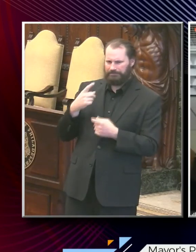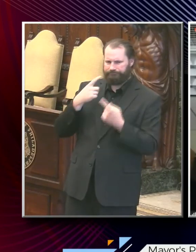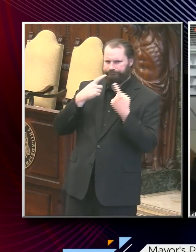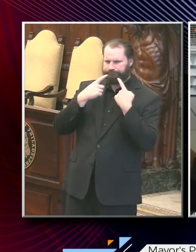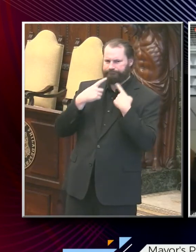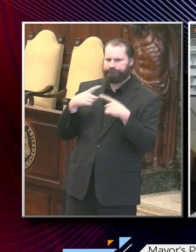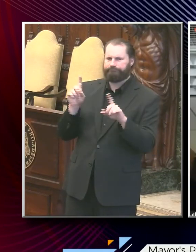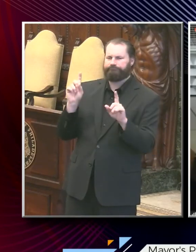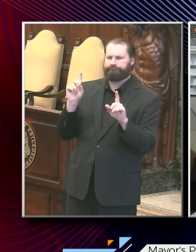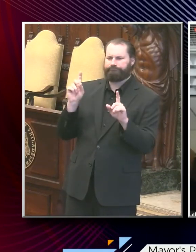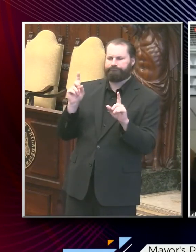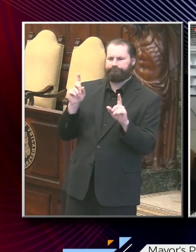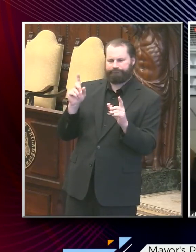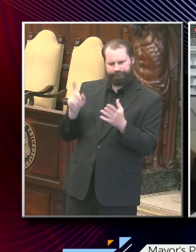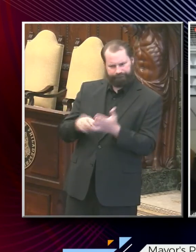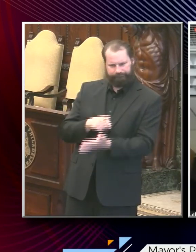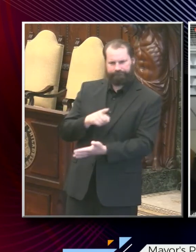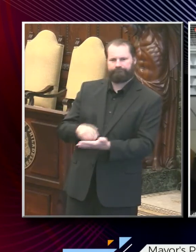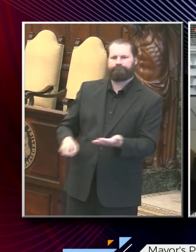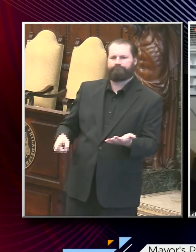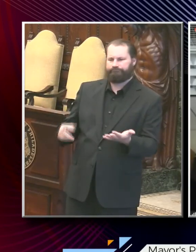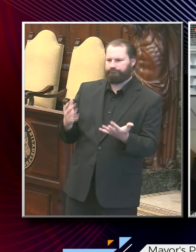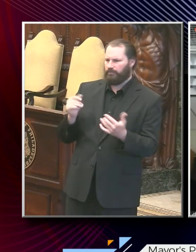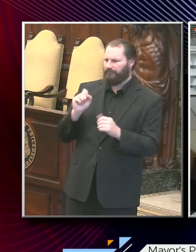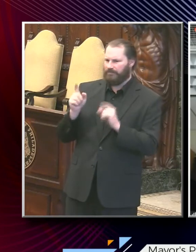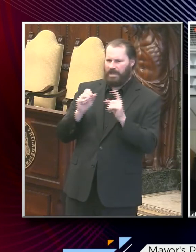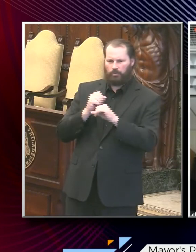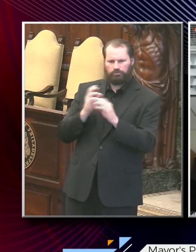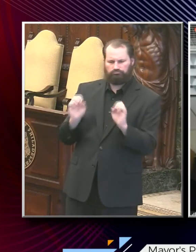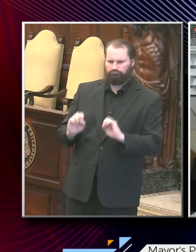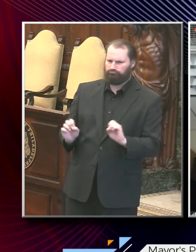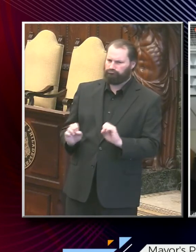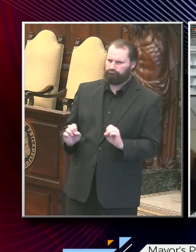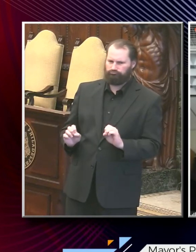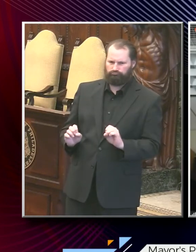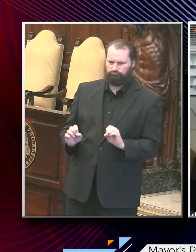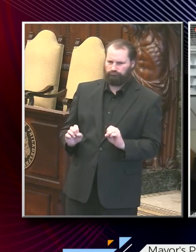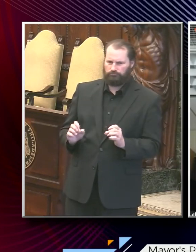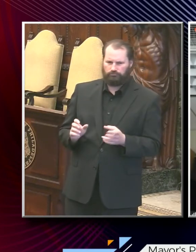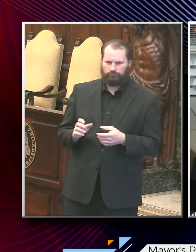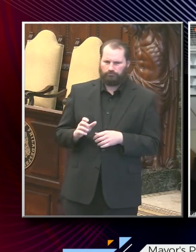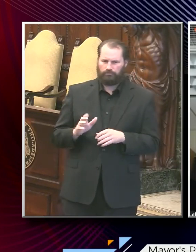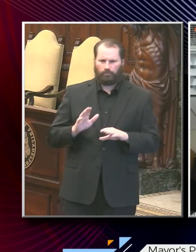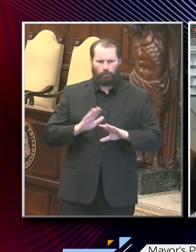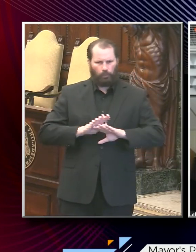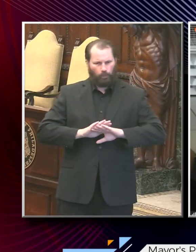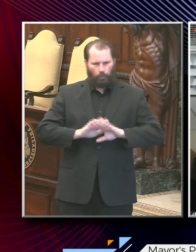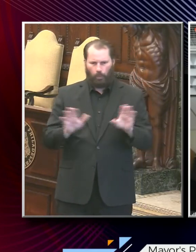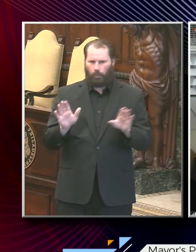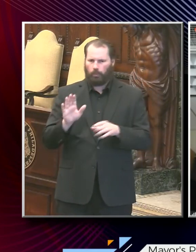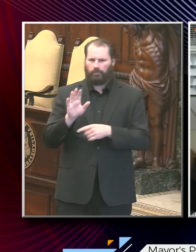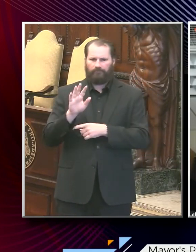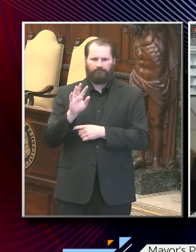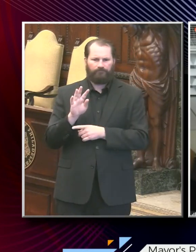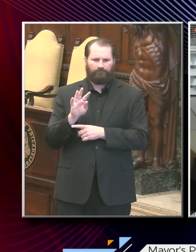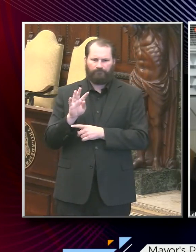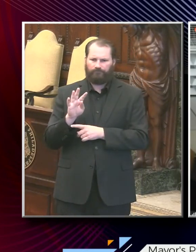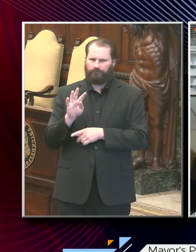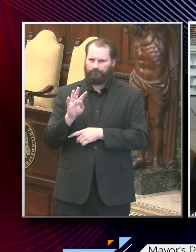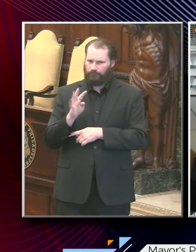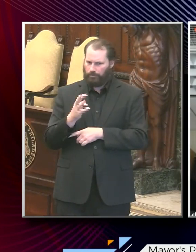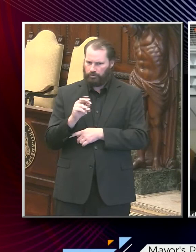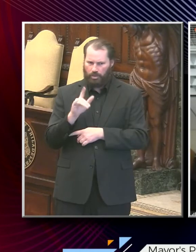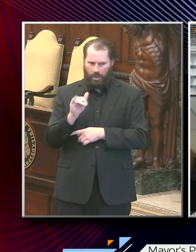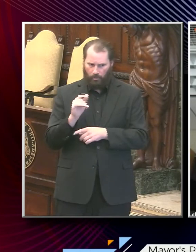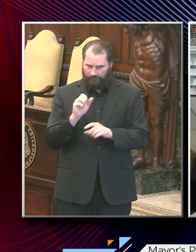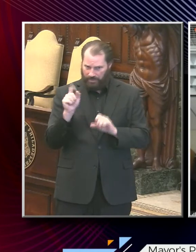So I'm on the right track there. All right, that's good. So no July 4th Parkway fireworks. Brian, I've got a second